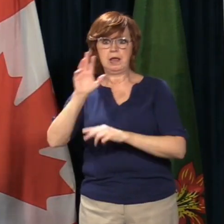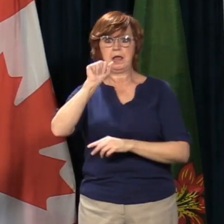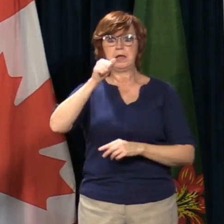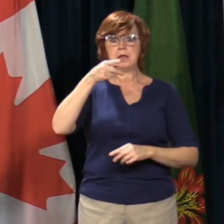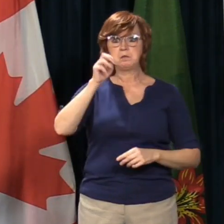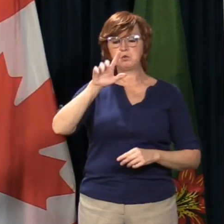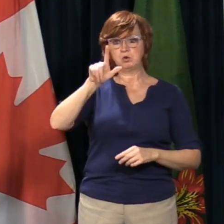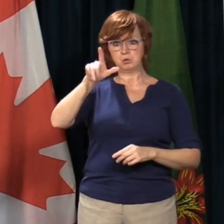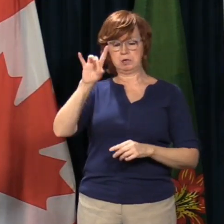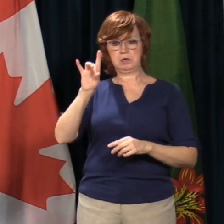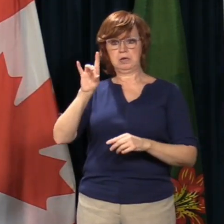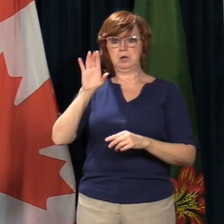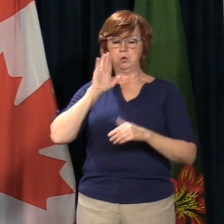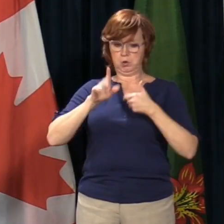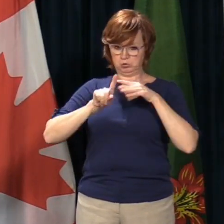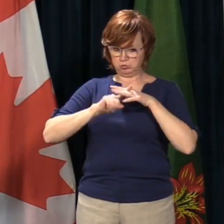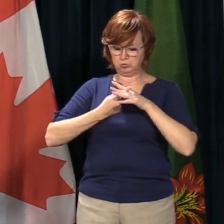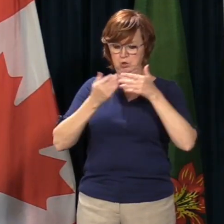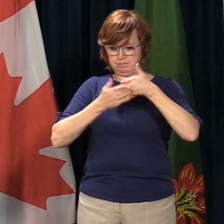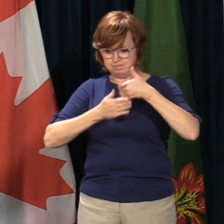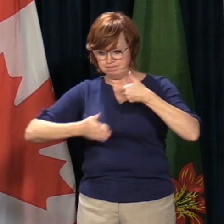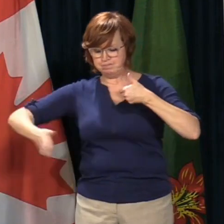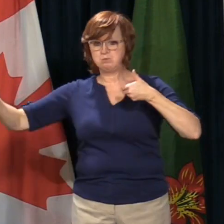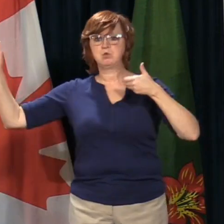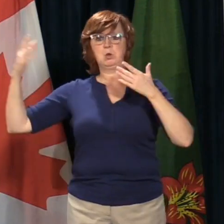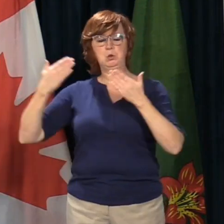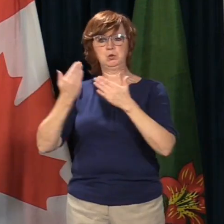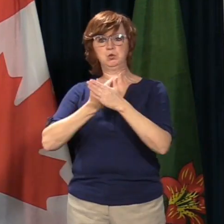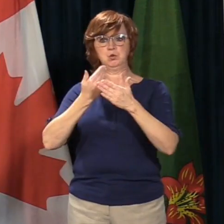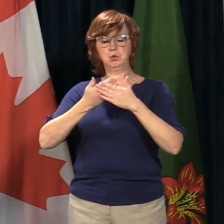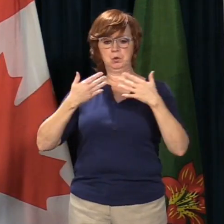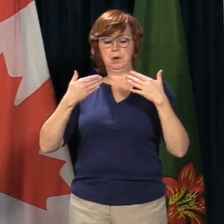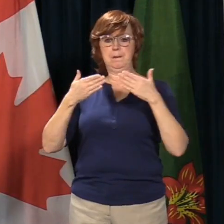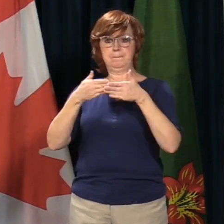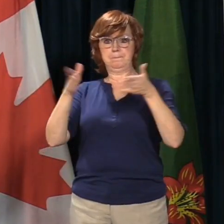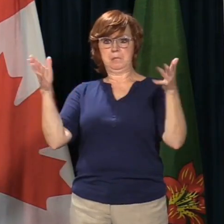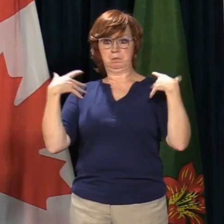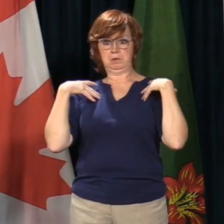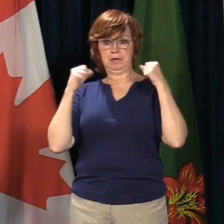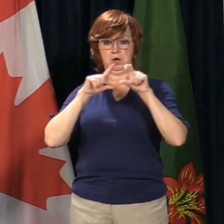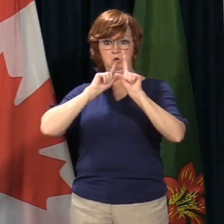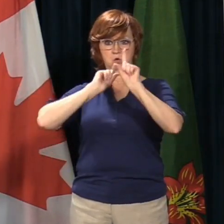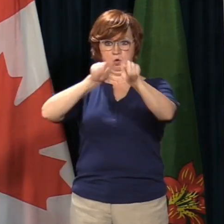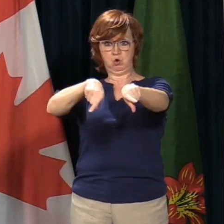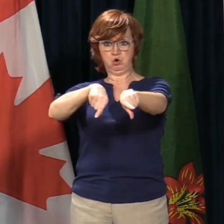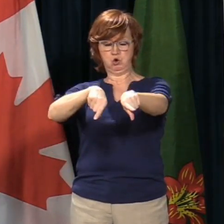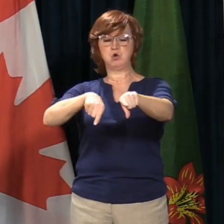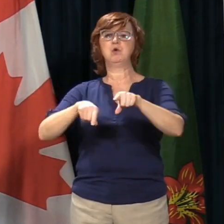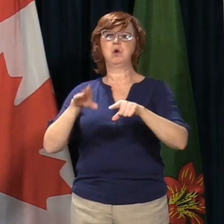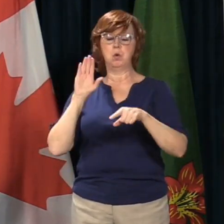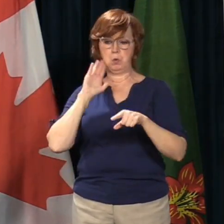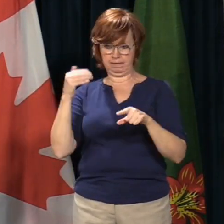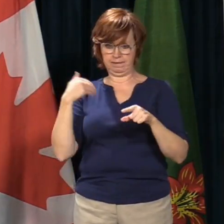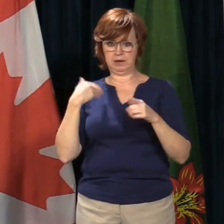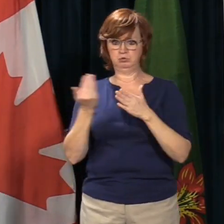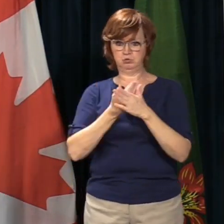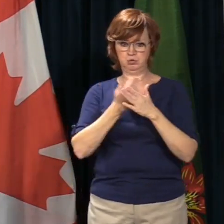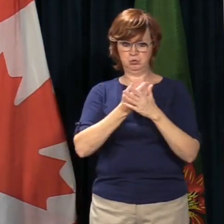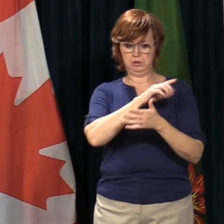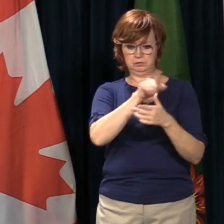of the public health order. These measures will build on the protections we put in place early last week with the introduction of universal screening